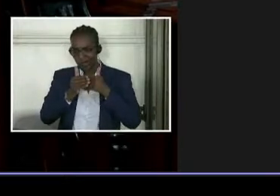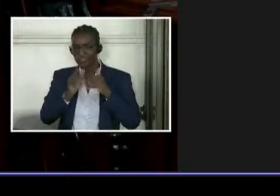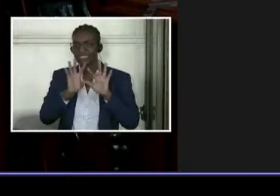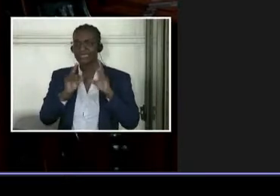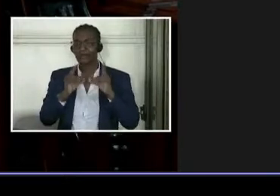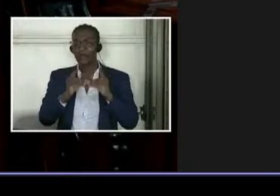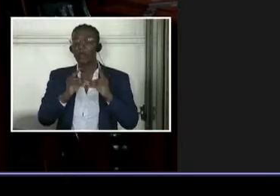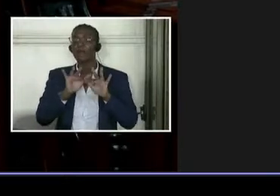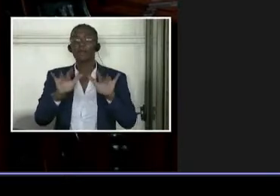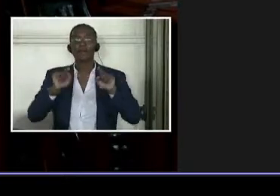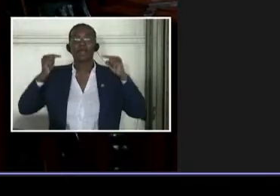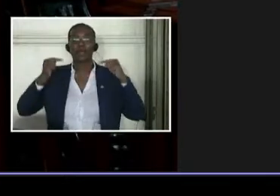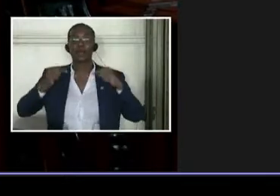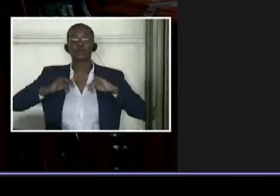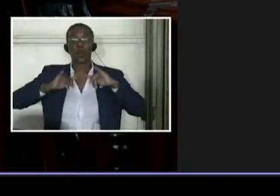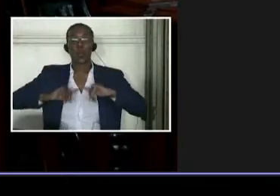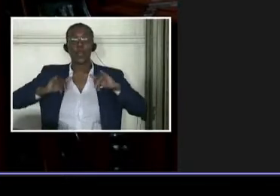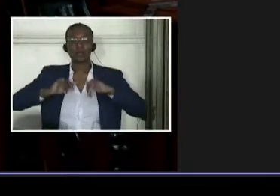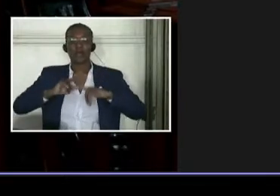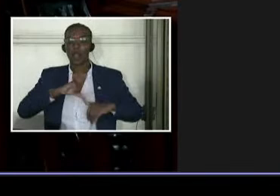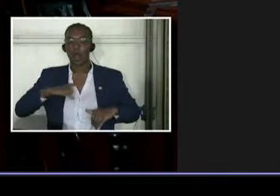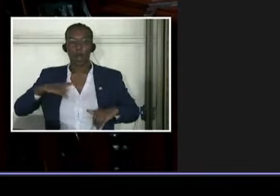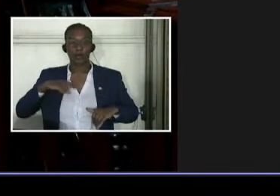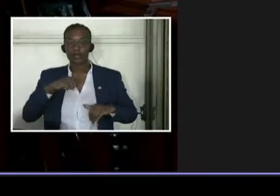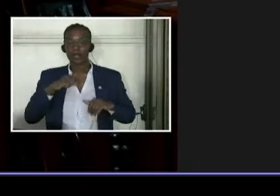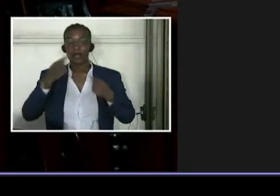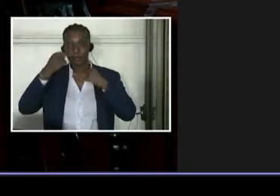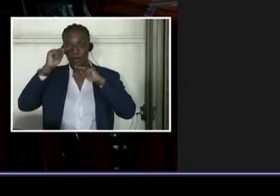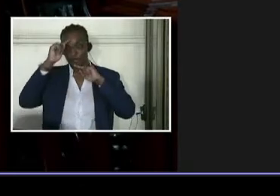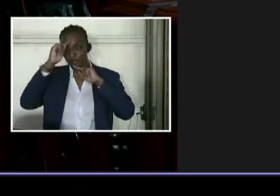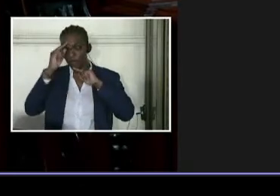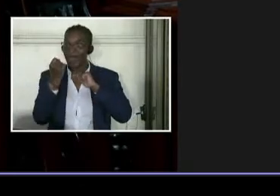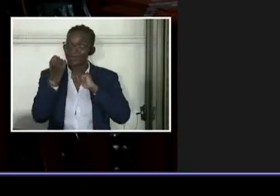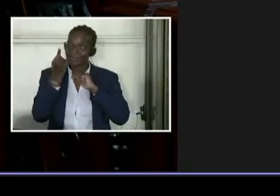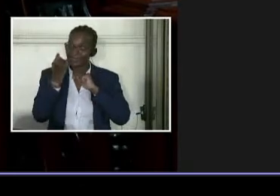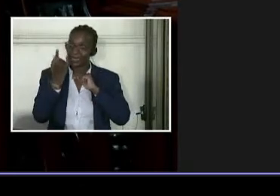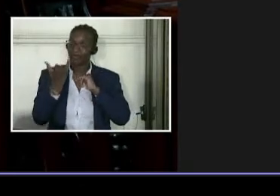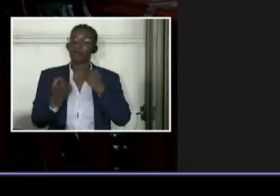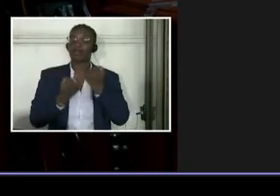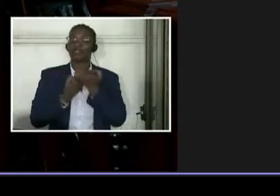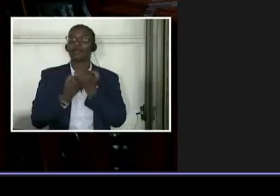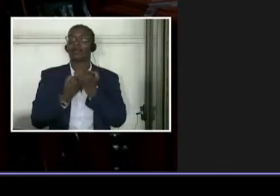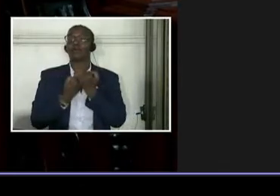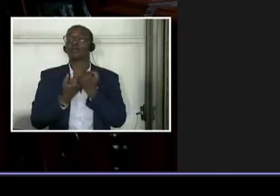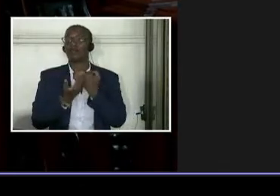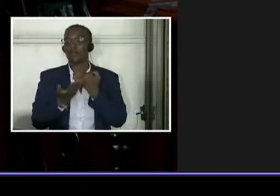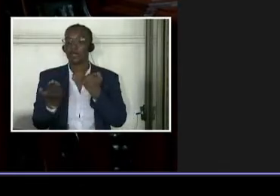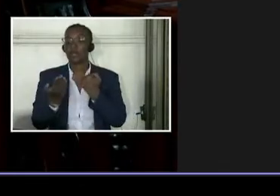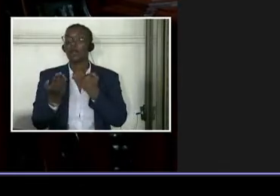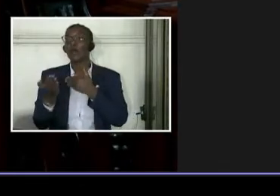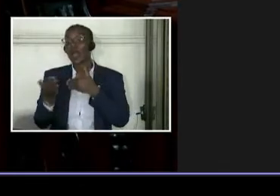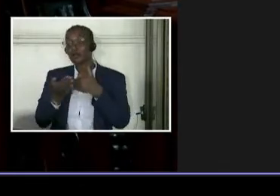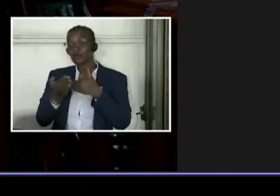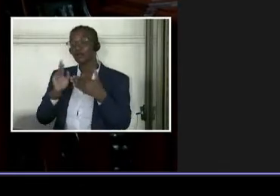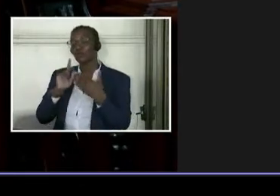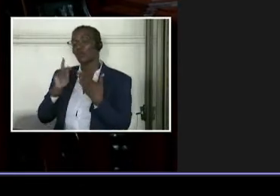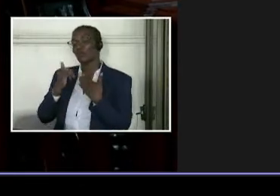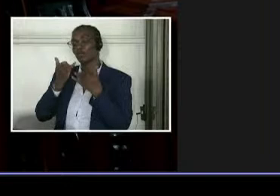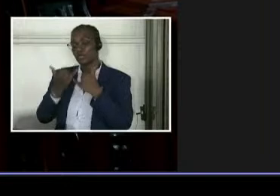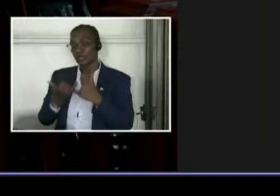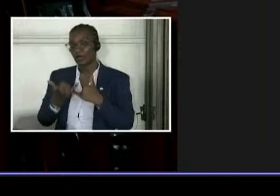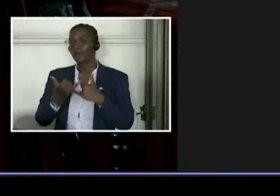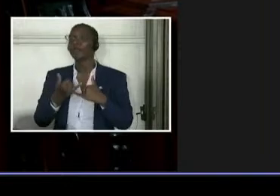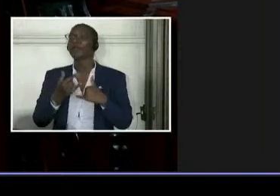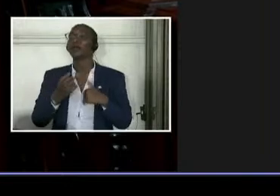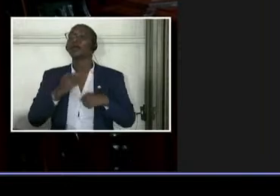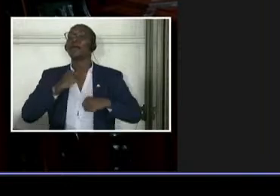cannot wait any longer. And the portfolio committee understand this so well, and they've supported us to make sure that we are closer to this project.